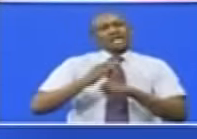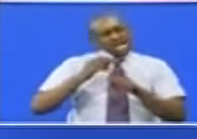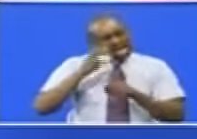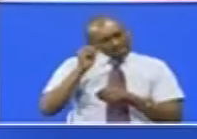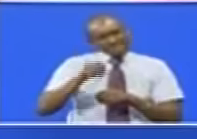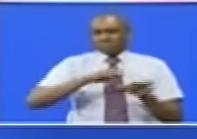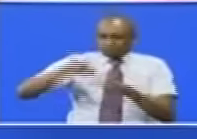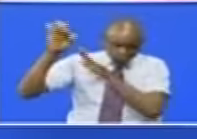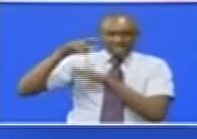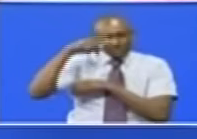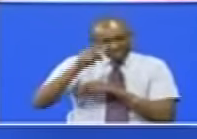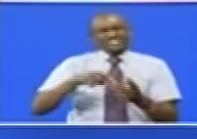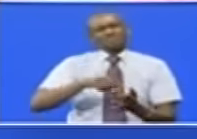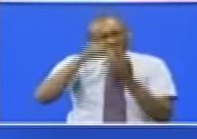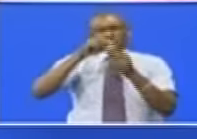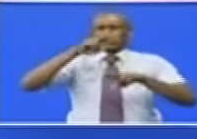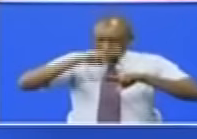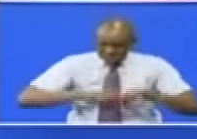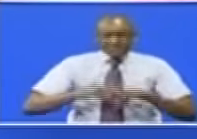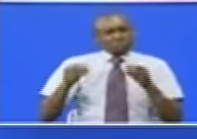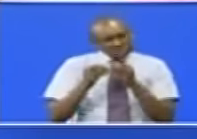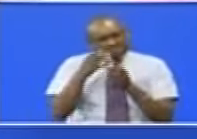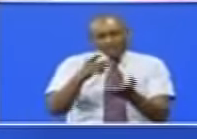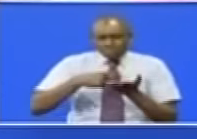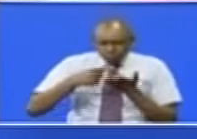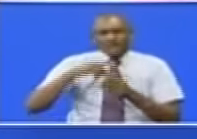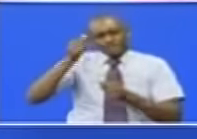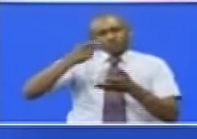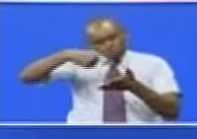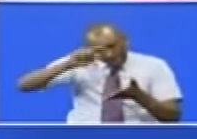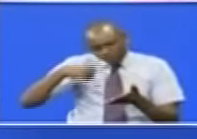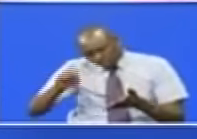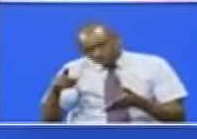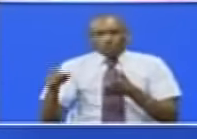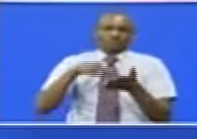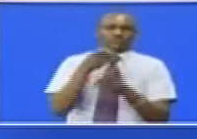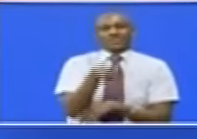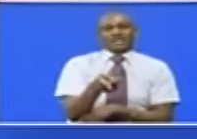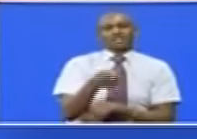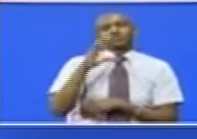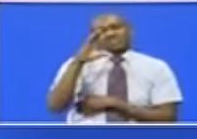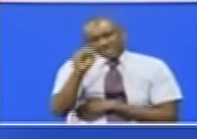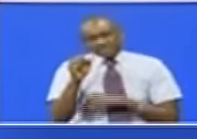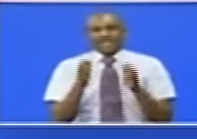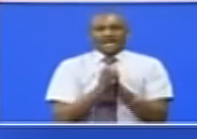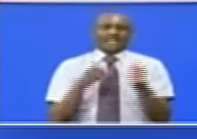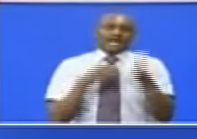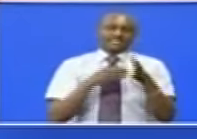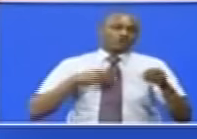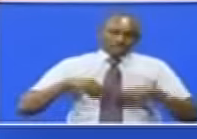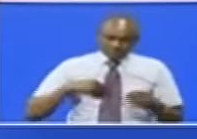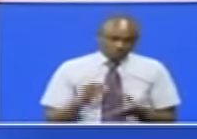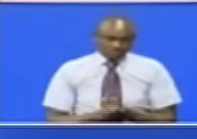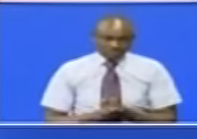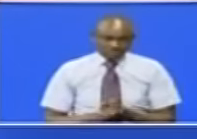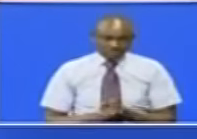National Assembly held special sittings to debate and either reject or approve President Uhuru Kenyatta's nominees to the Cabinet and Anti-Corruption Commission.